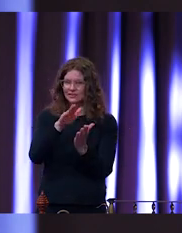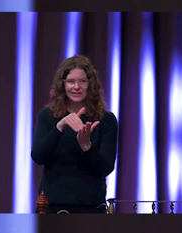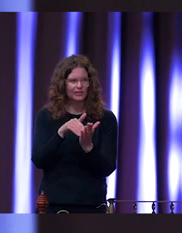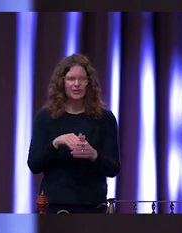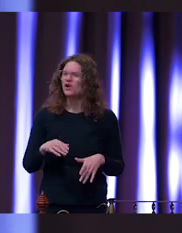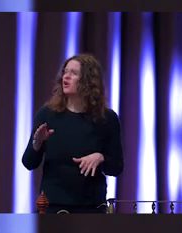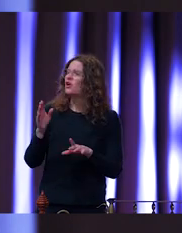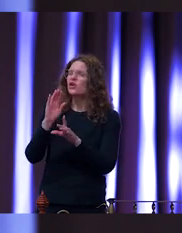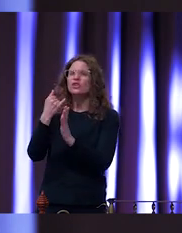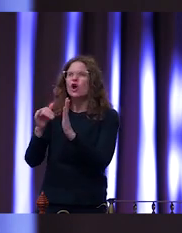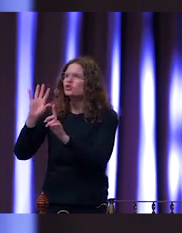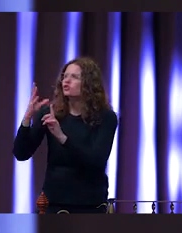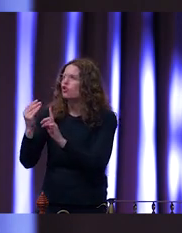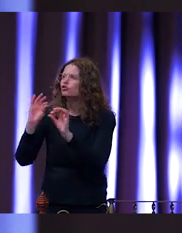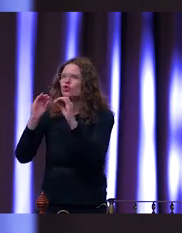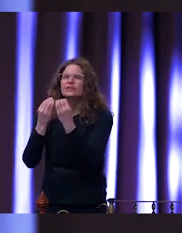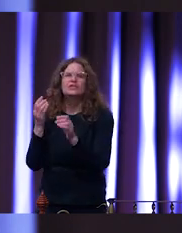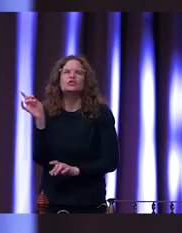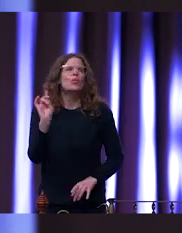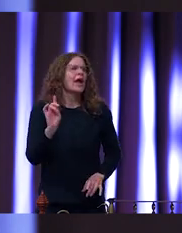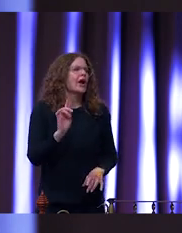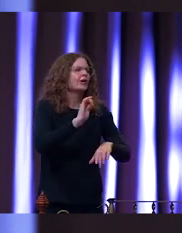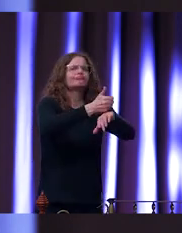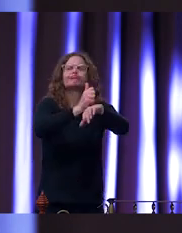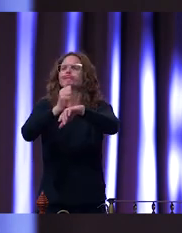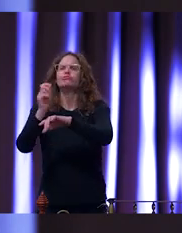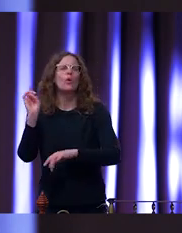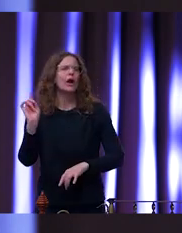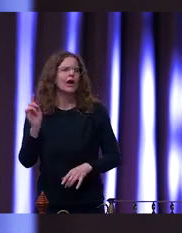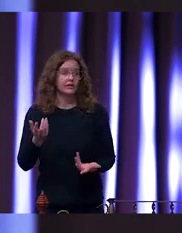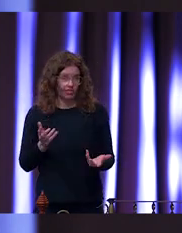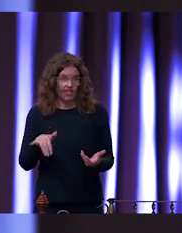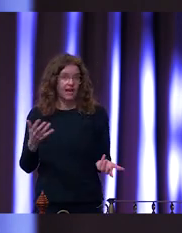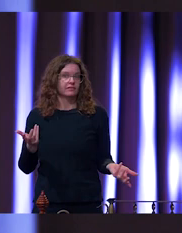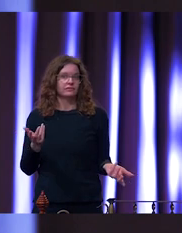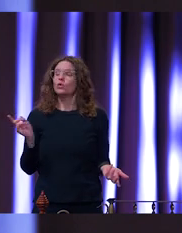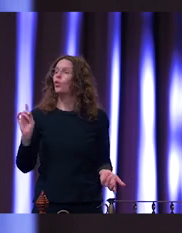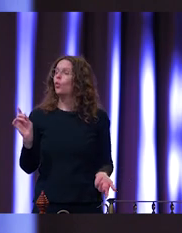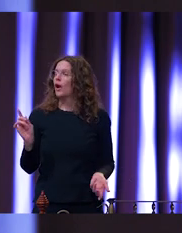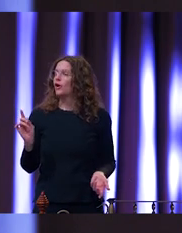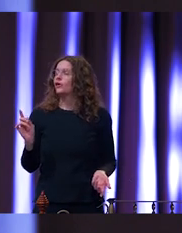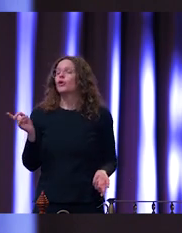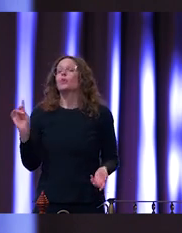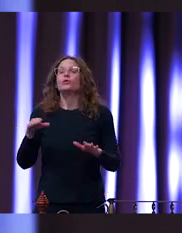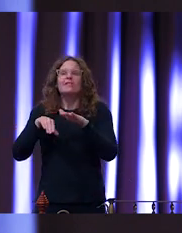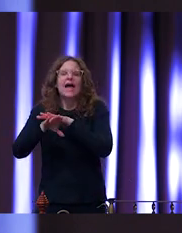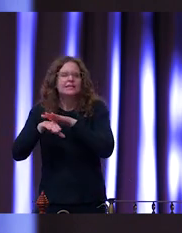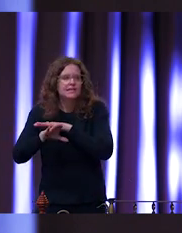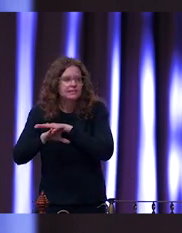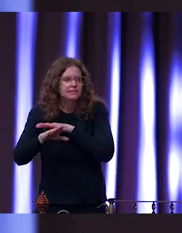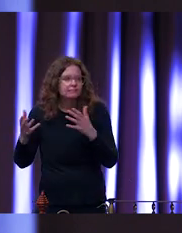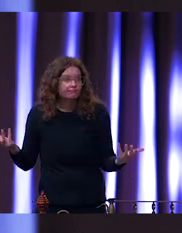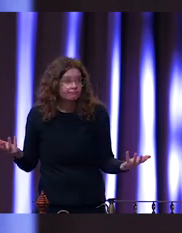culture organizations located in the city? Point blank period, just where, right? Where do folks have access to these spaces?